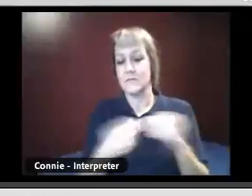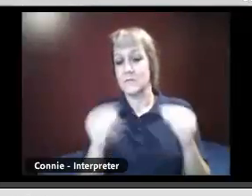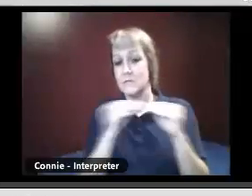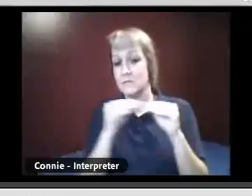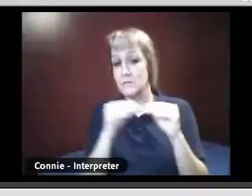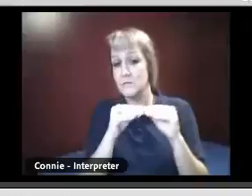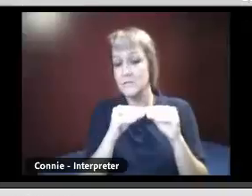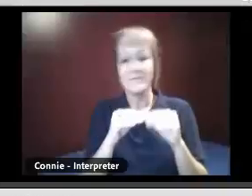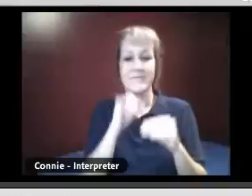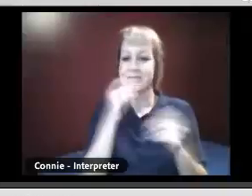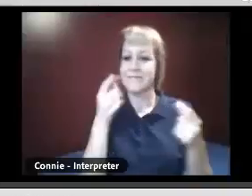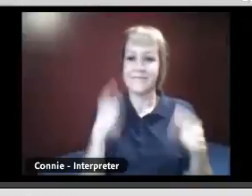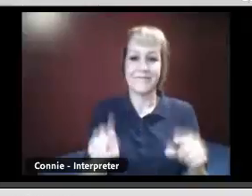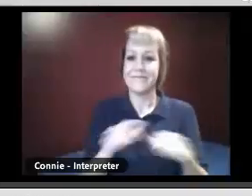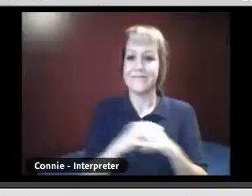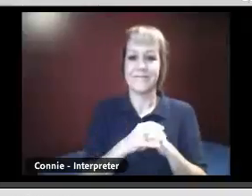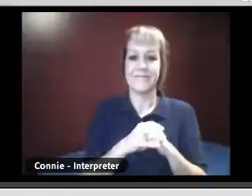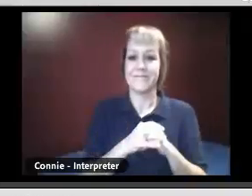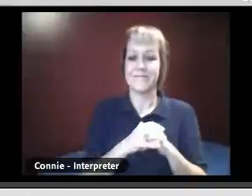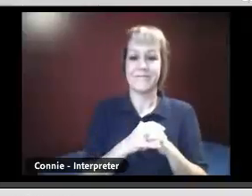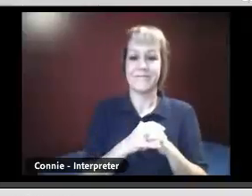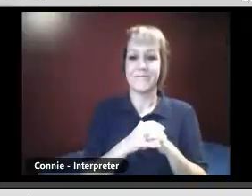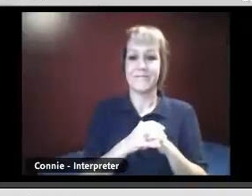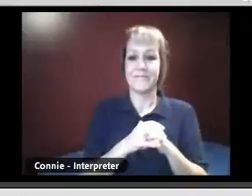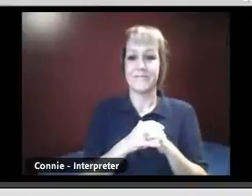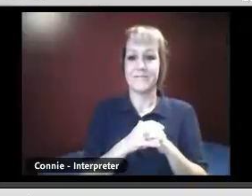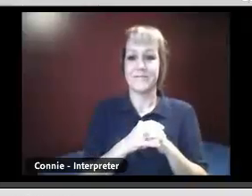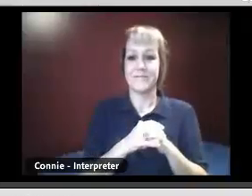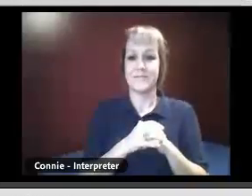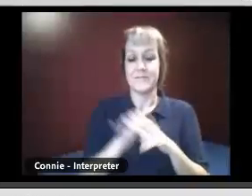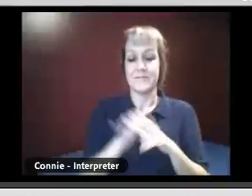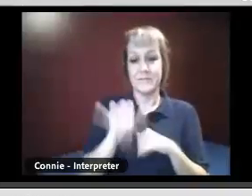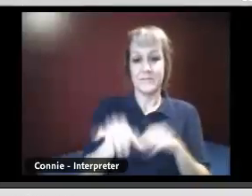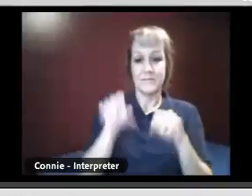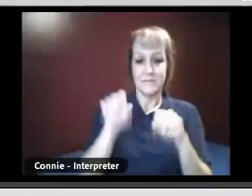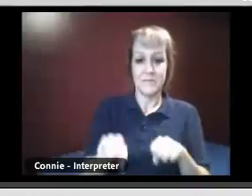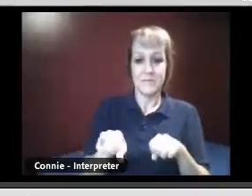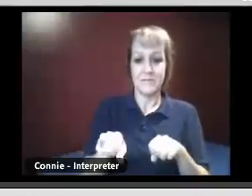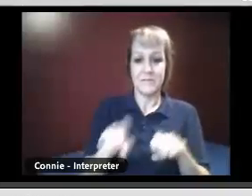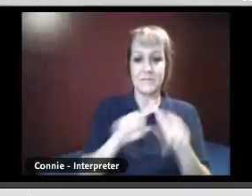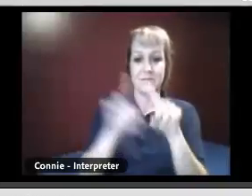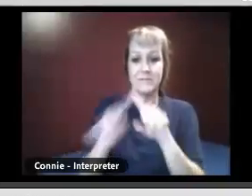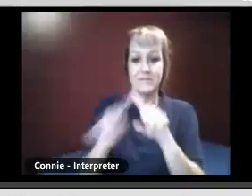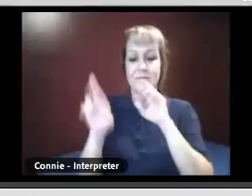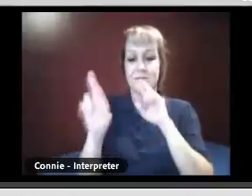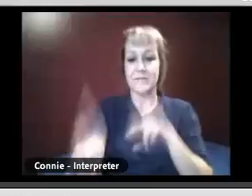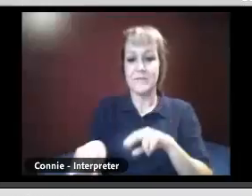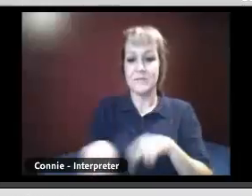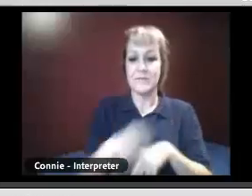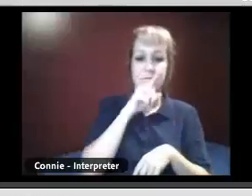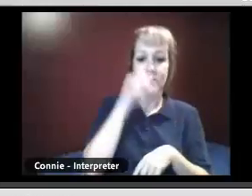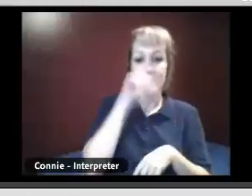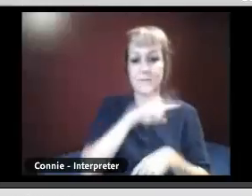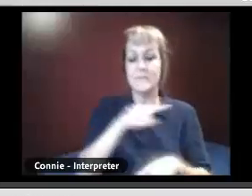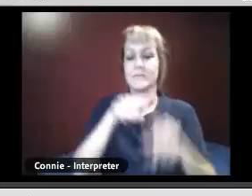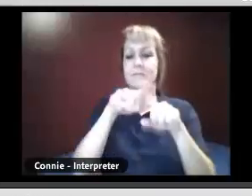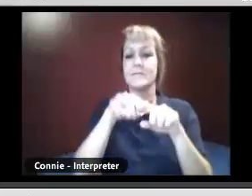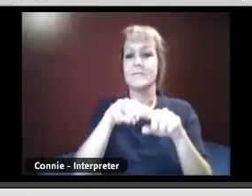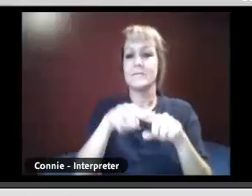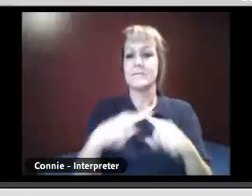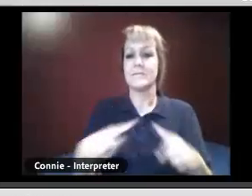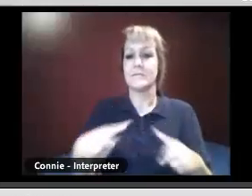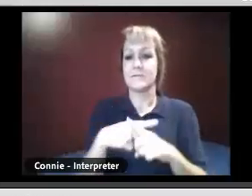doesn't happen. And so, that can be a mixed response for true and false depending upon the nature of the conflict. Minor, let's